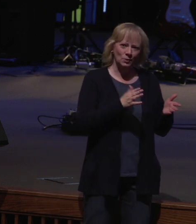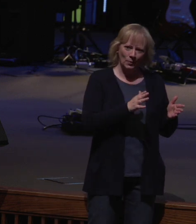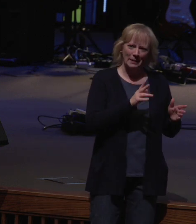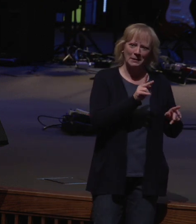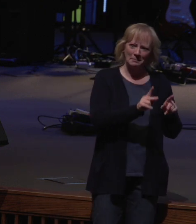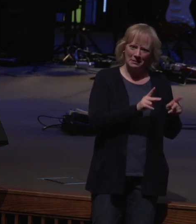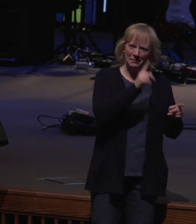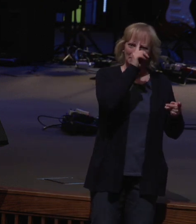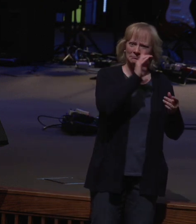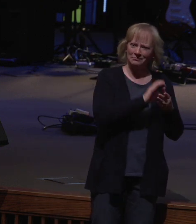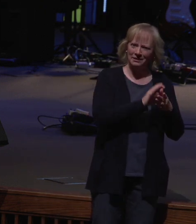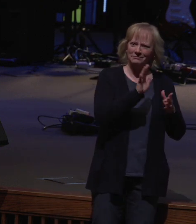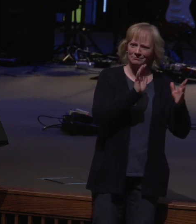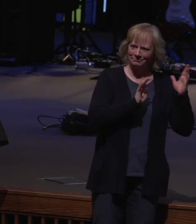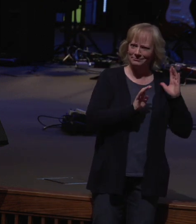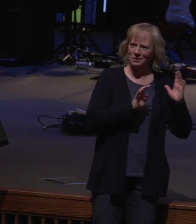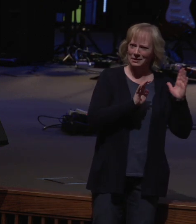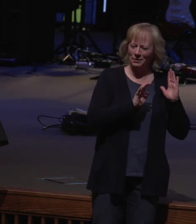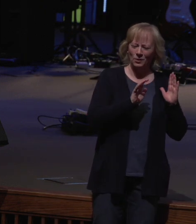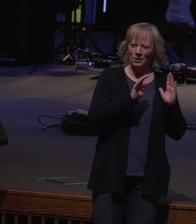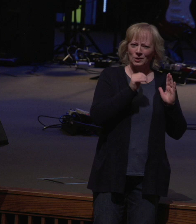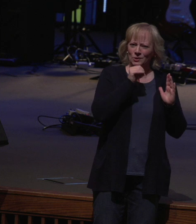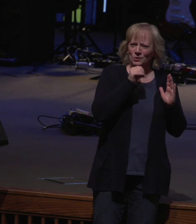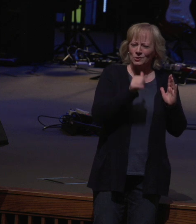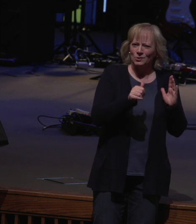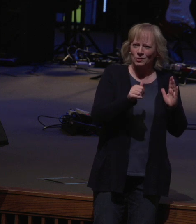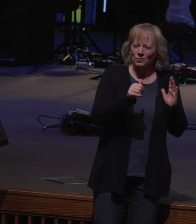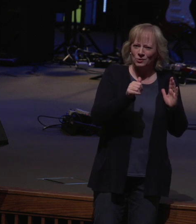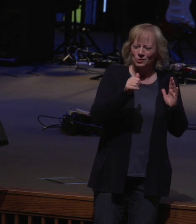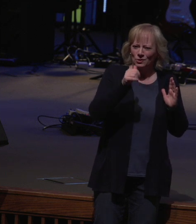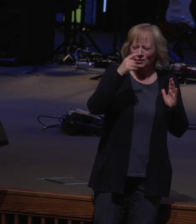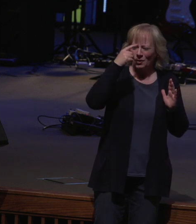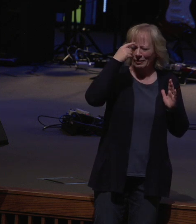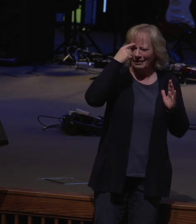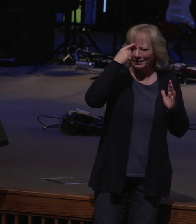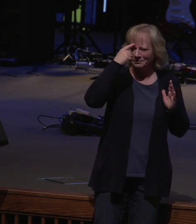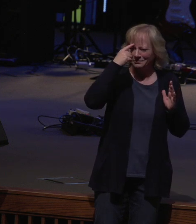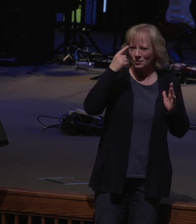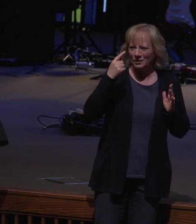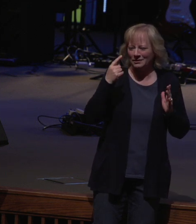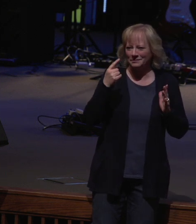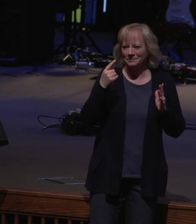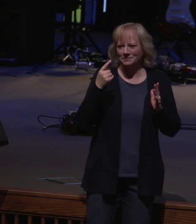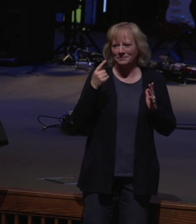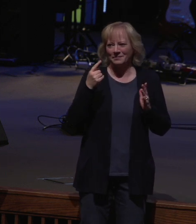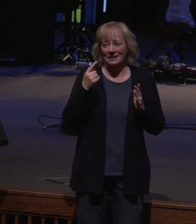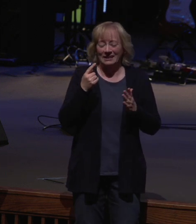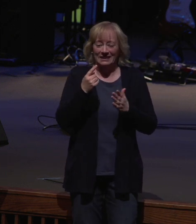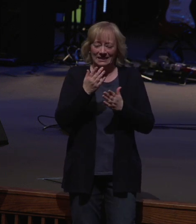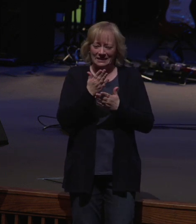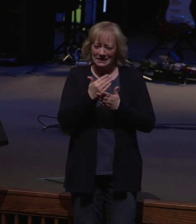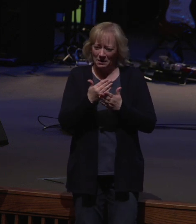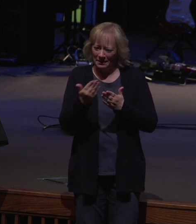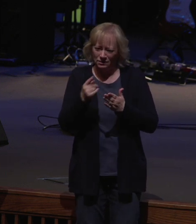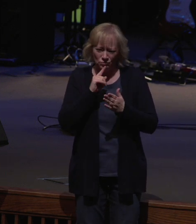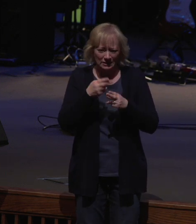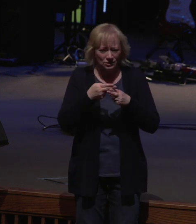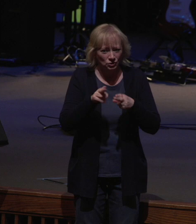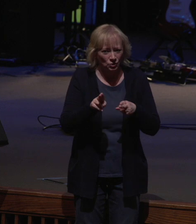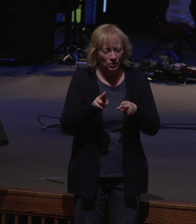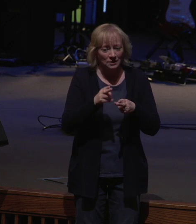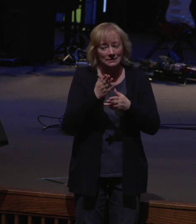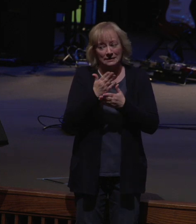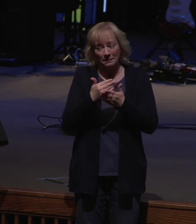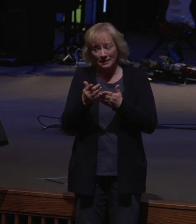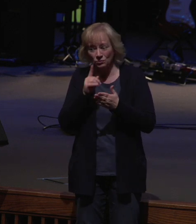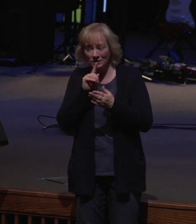laws. So don't ever be kind of sideswiped by like, some of these are short. Some of these are very specific.